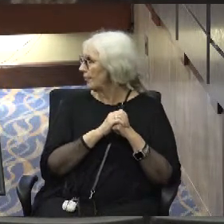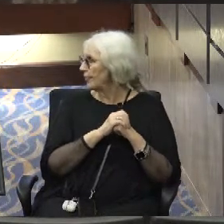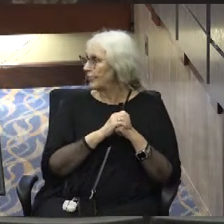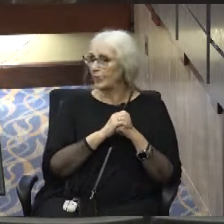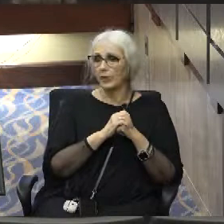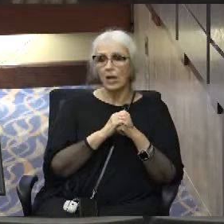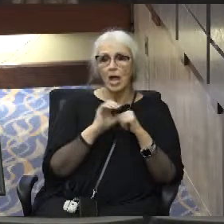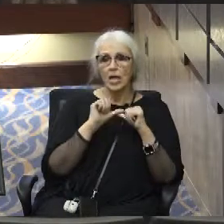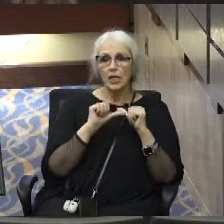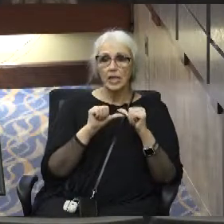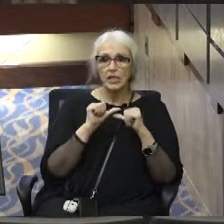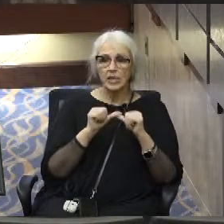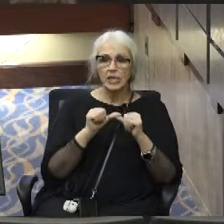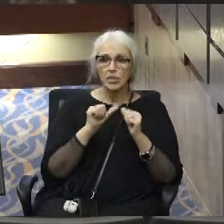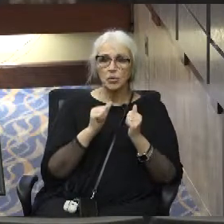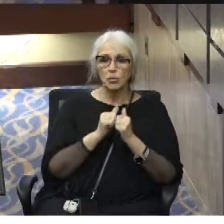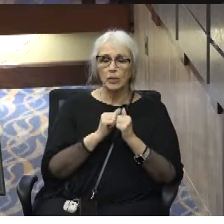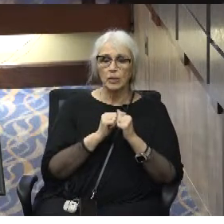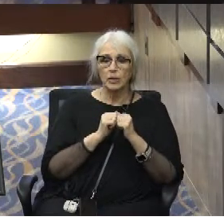Continuing with our